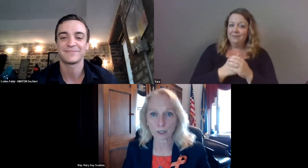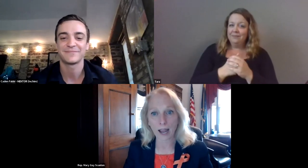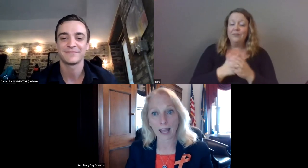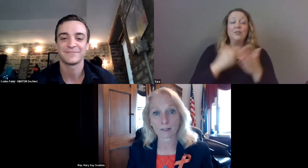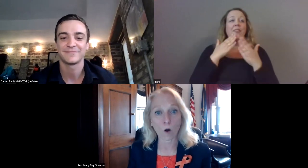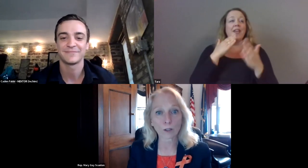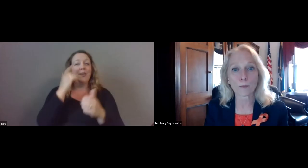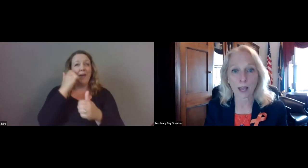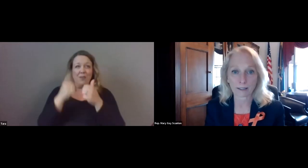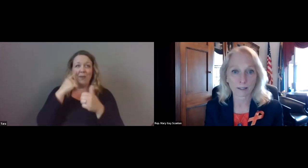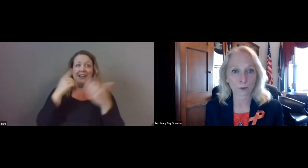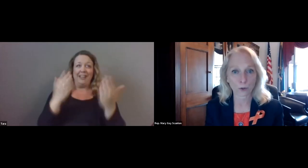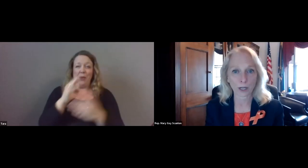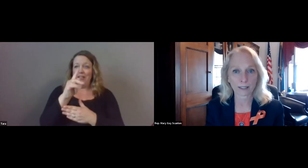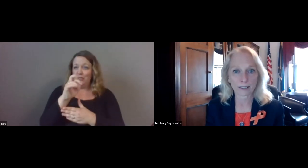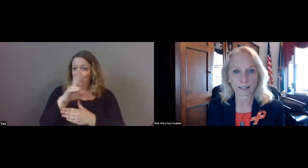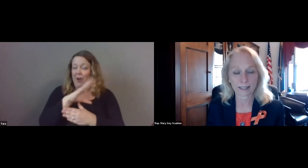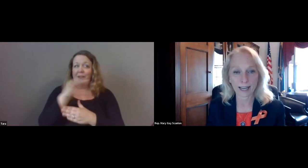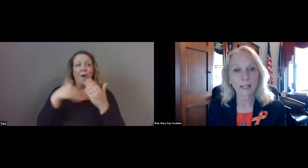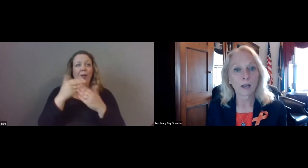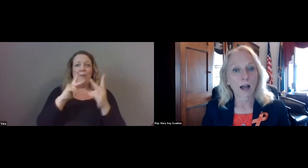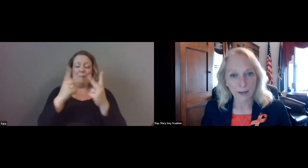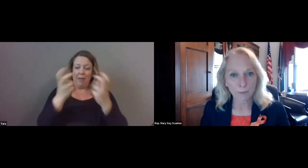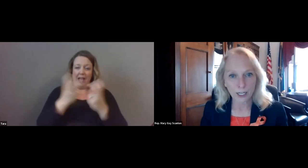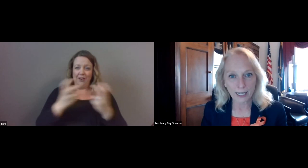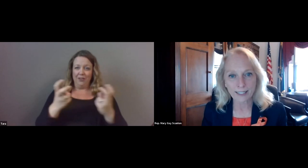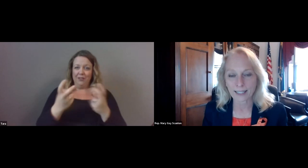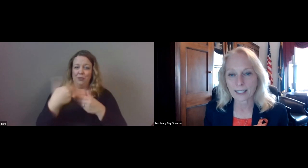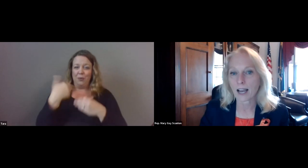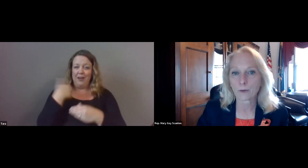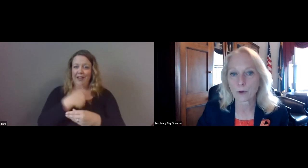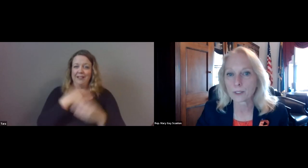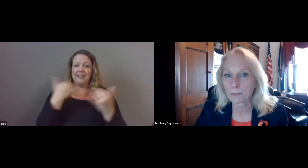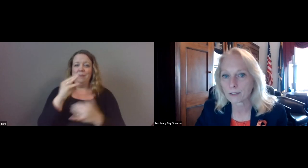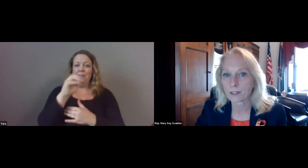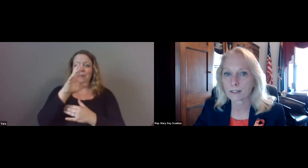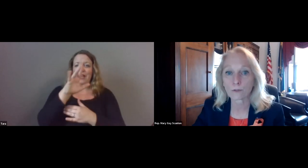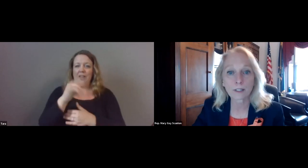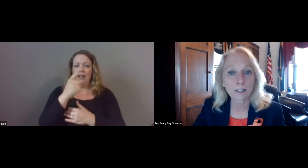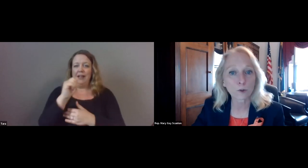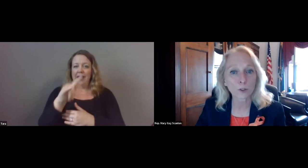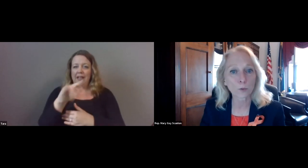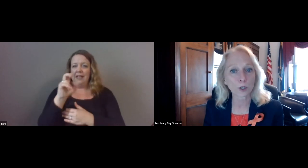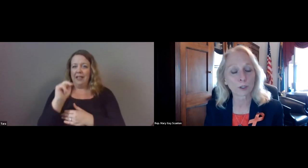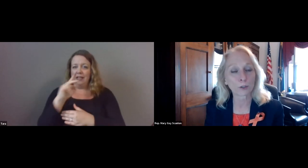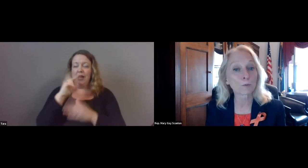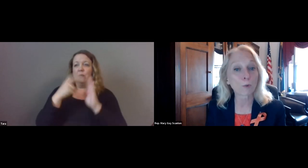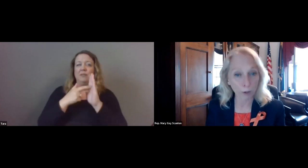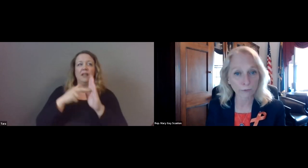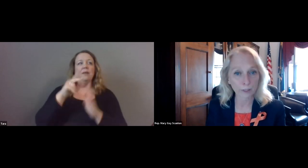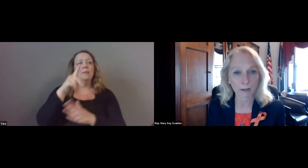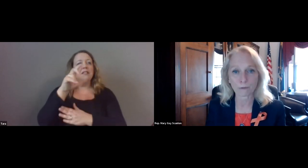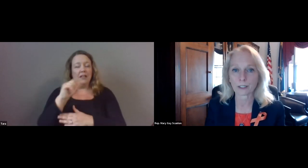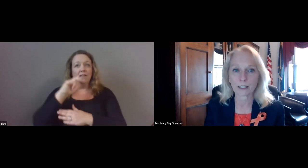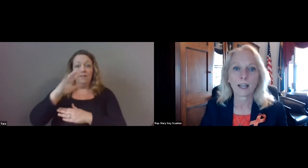at Mentor and all our panelists for joining us today. I am Mary Gay Scanlon. I represent Pennsylvania's 5th District, which includes